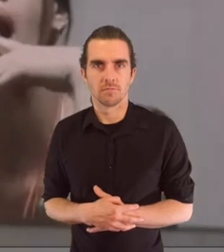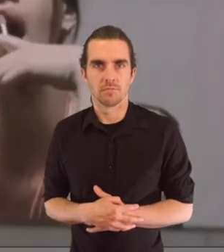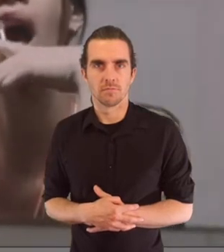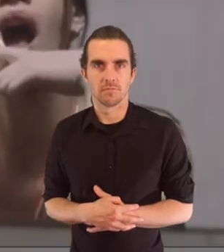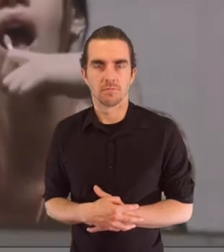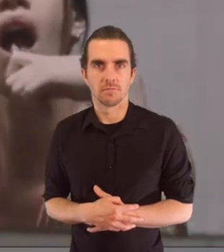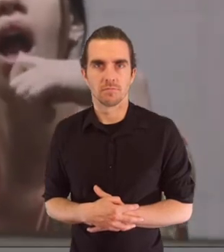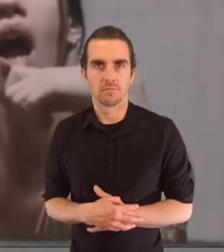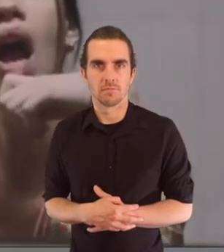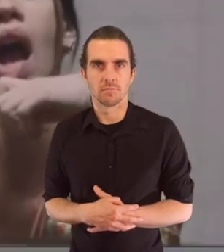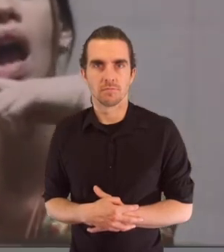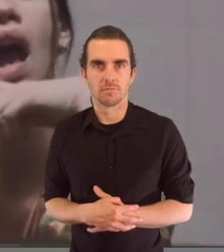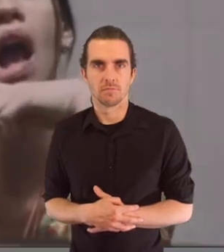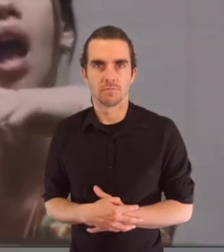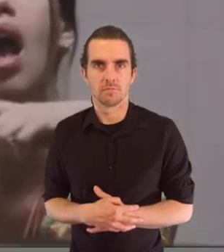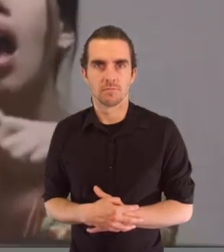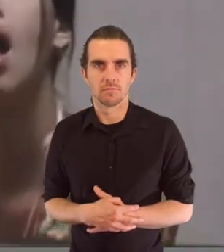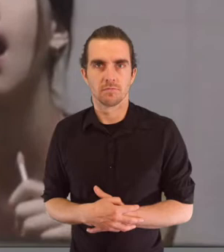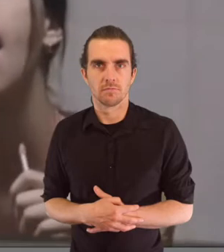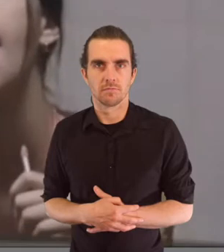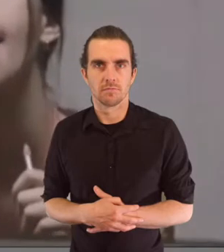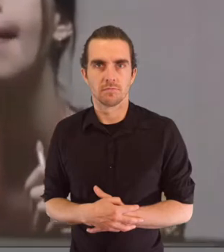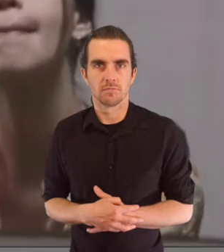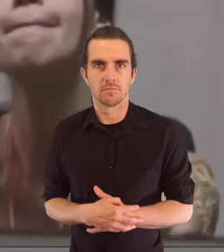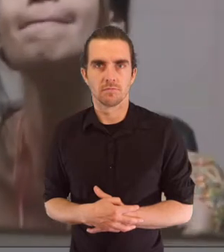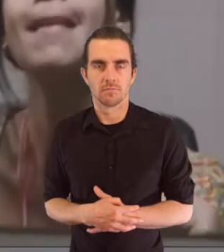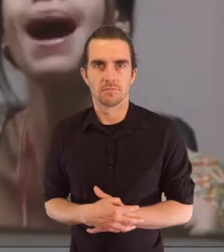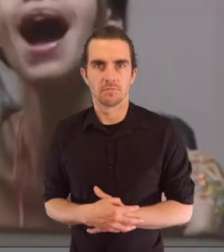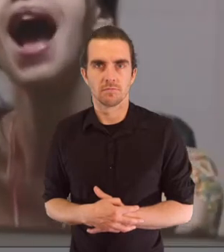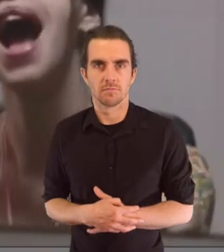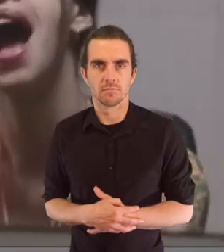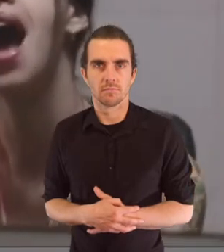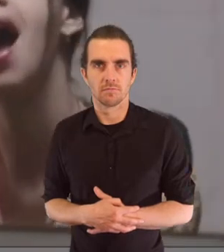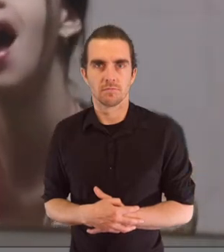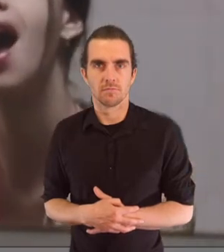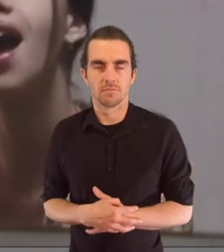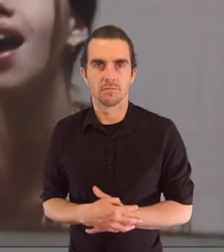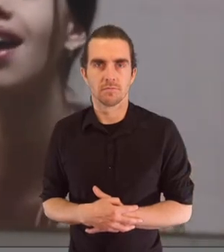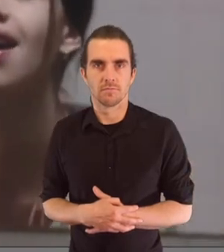a cotton bud. She smiles into the mirror.